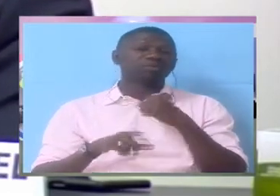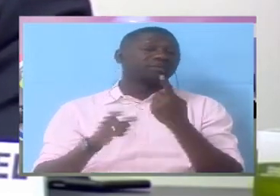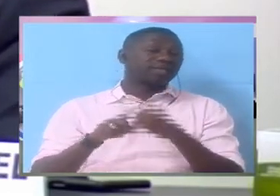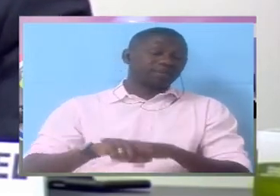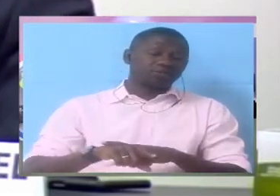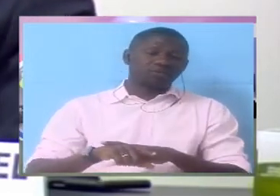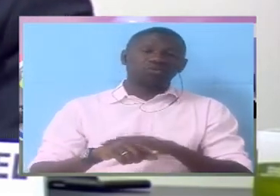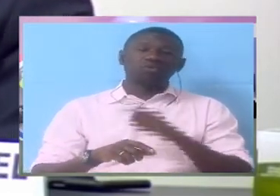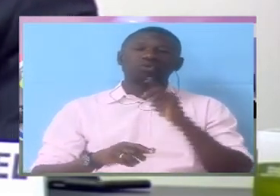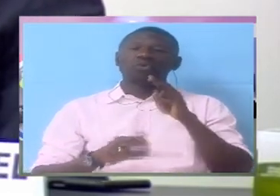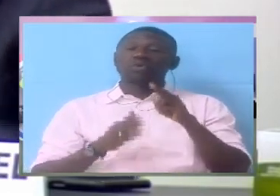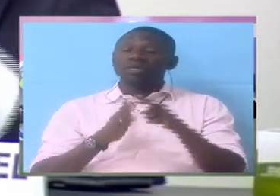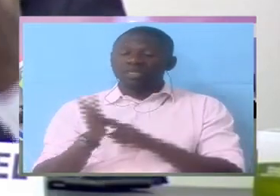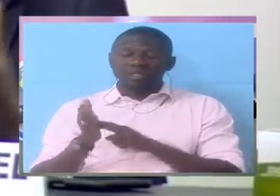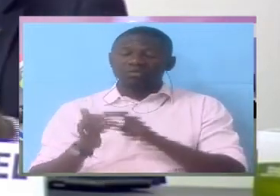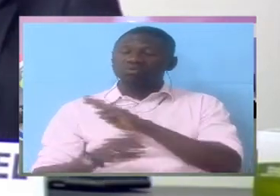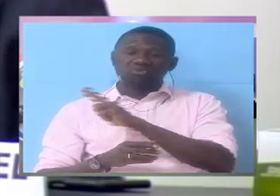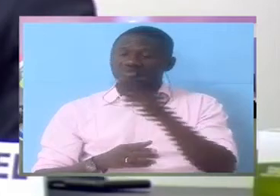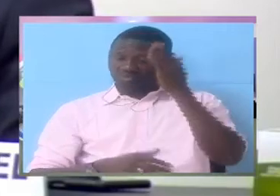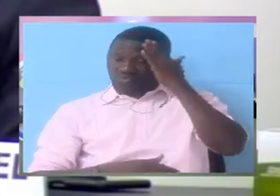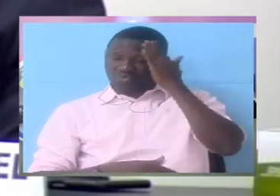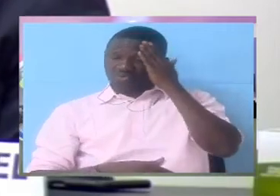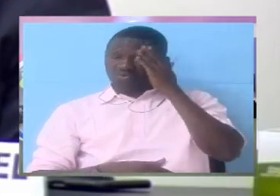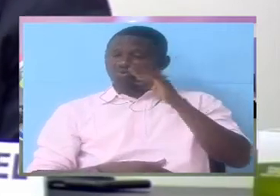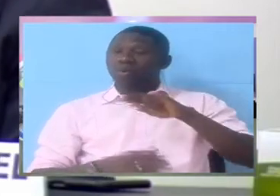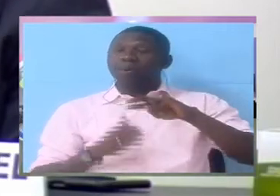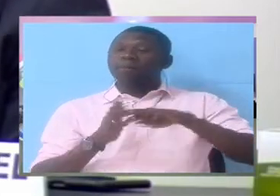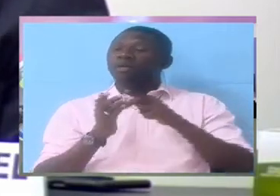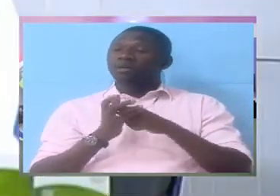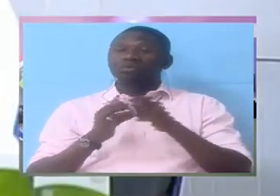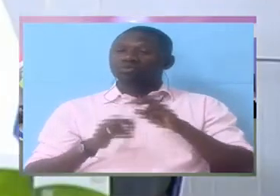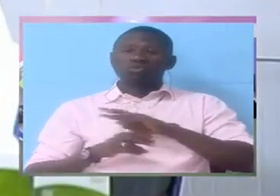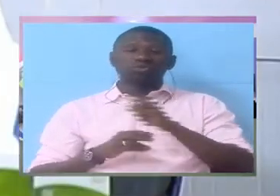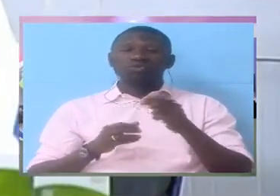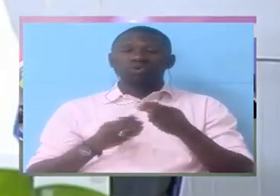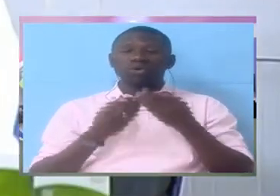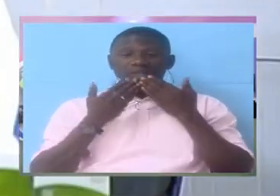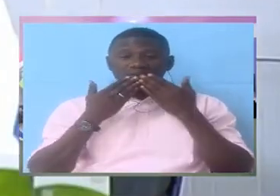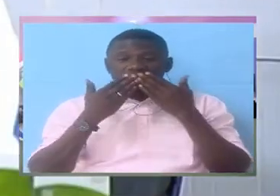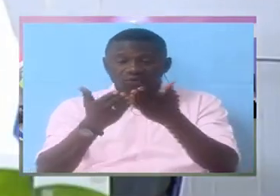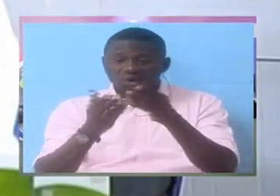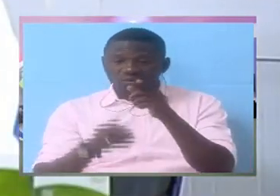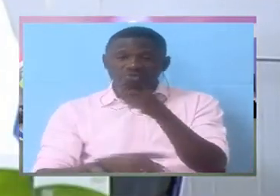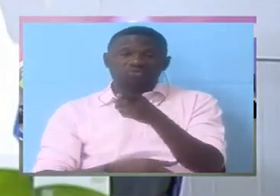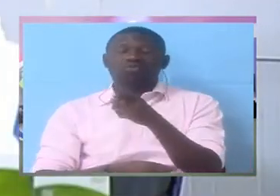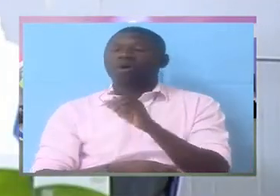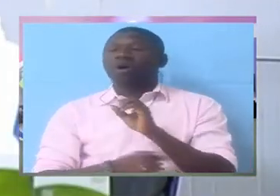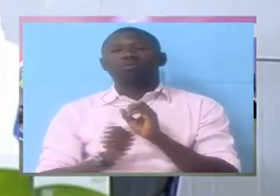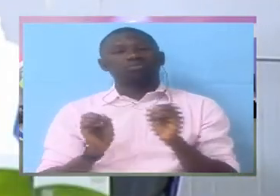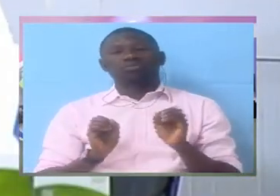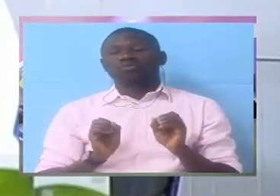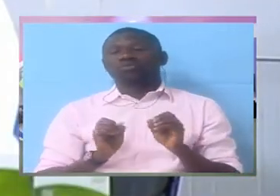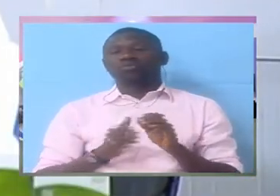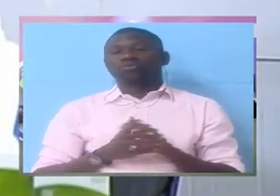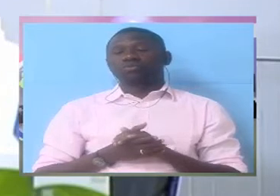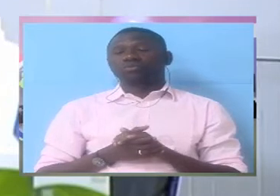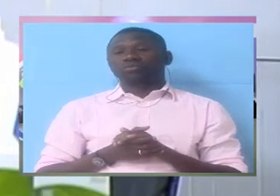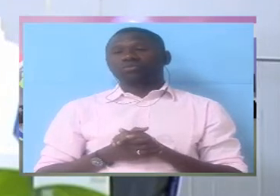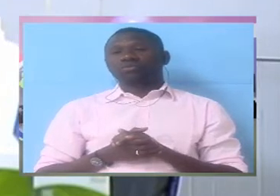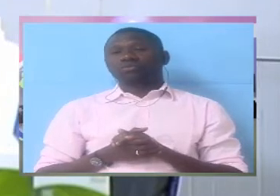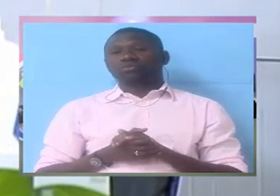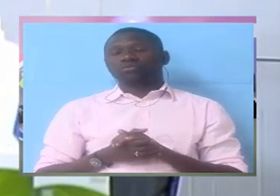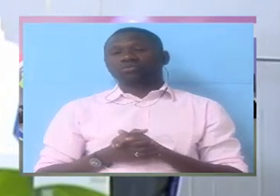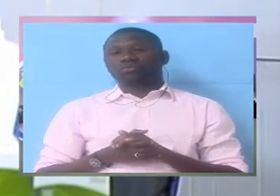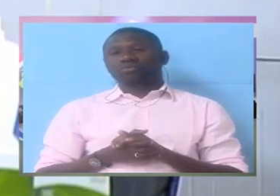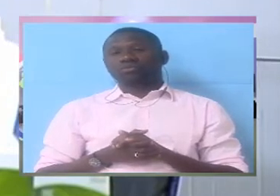know, so you won't be given the information. Ko wato do wato do ko akasi ikatra ifanji al halo